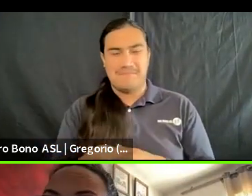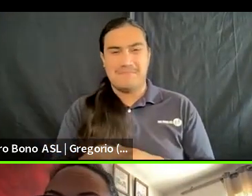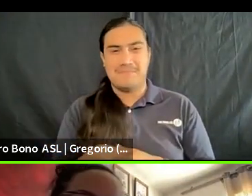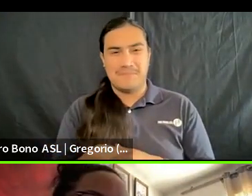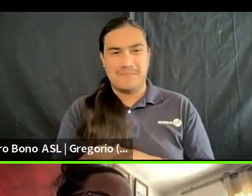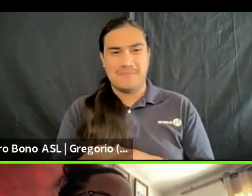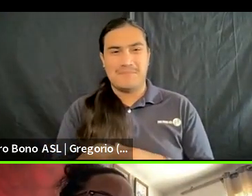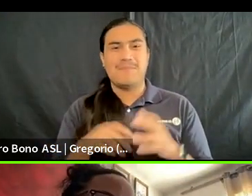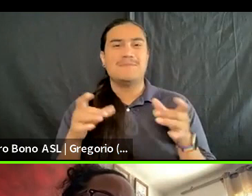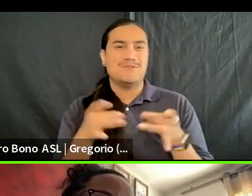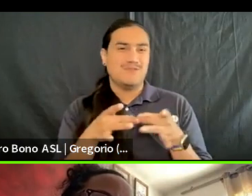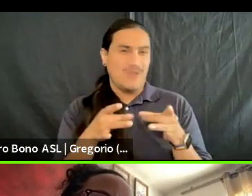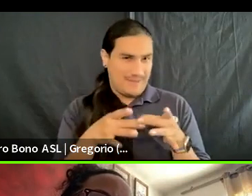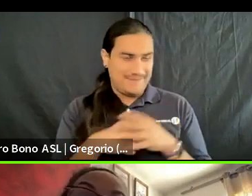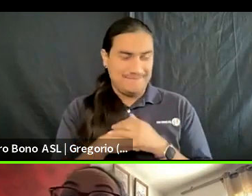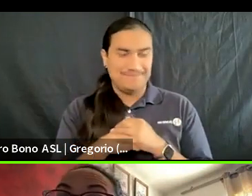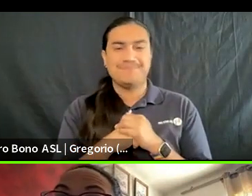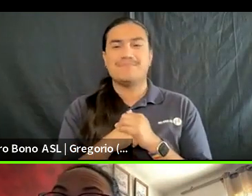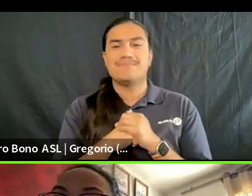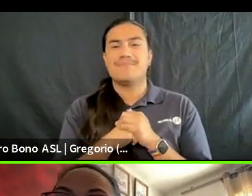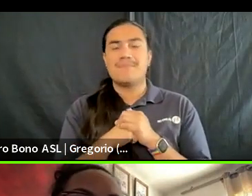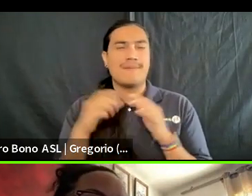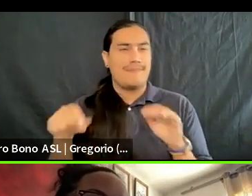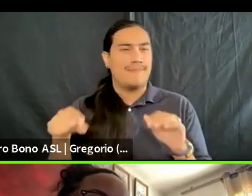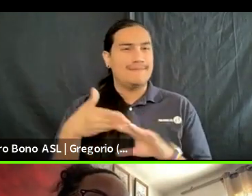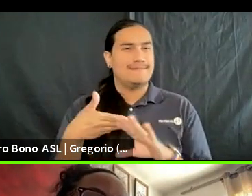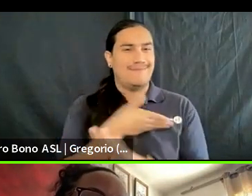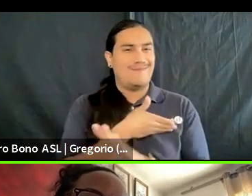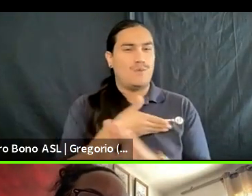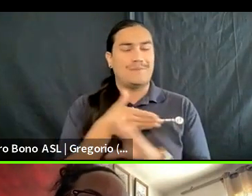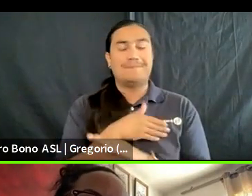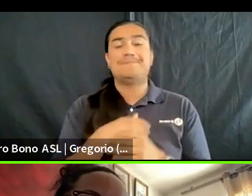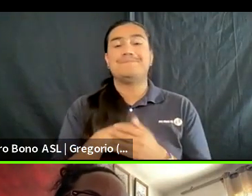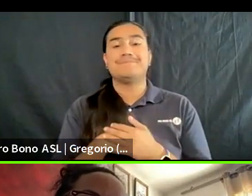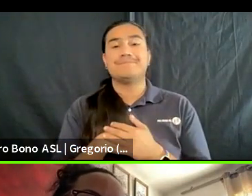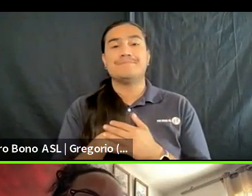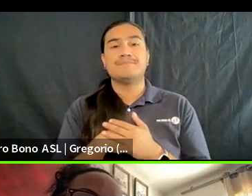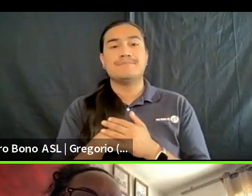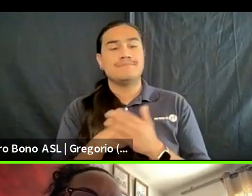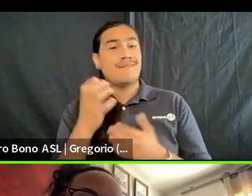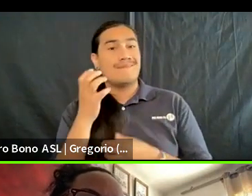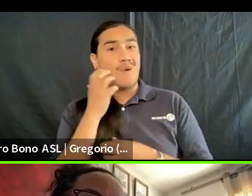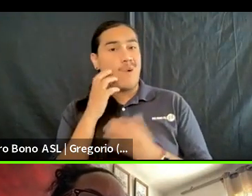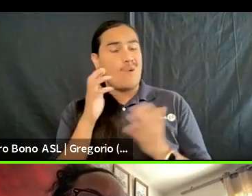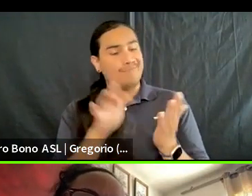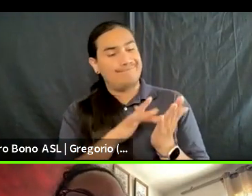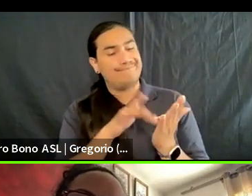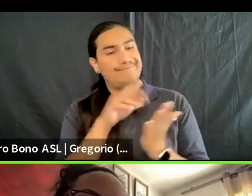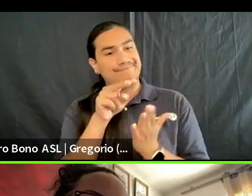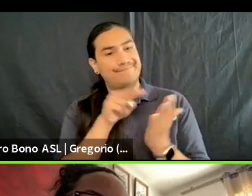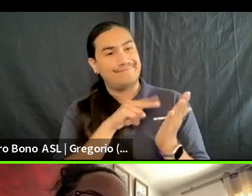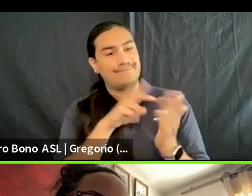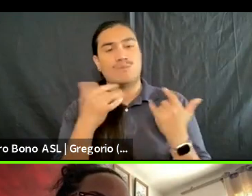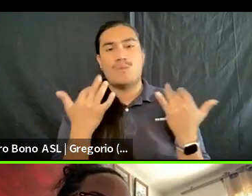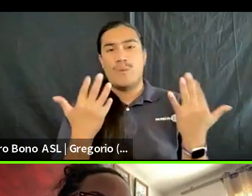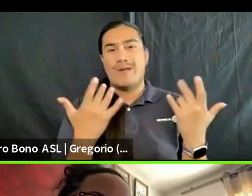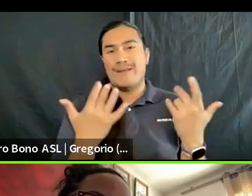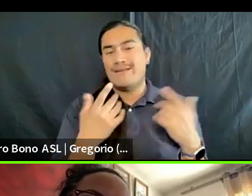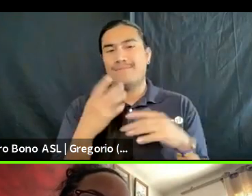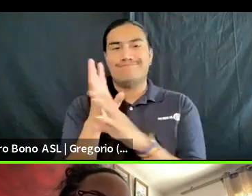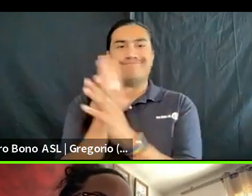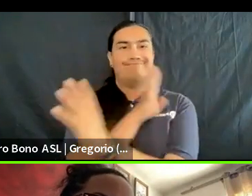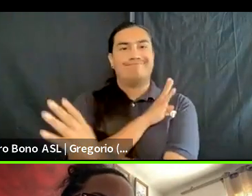At Starbucks. And this is before. Looking at his phone while waiting on a really long